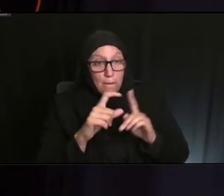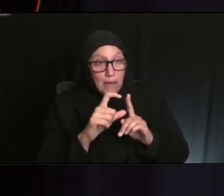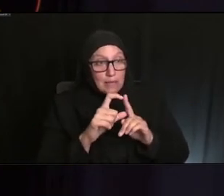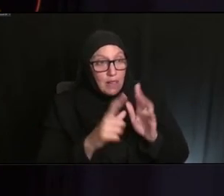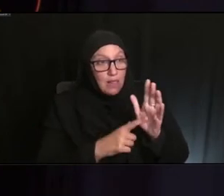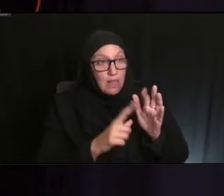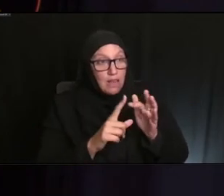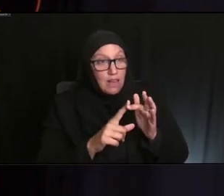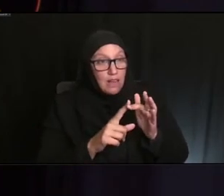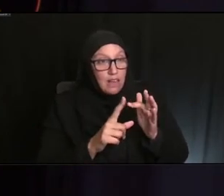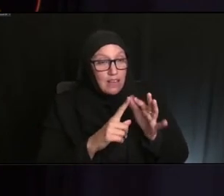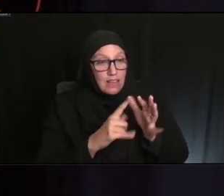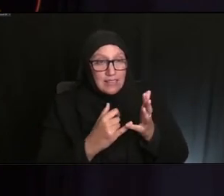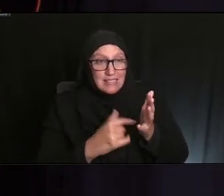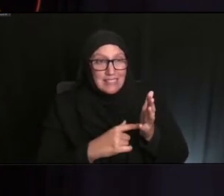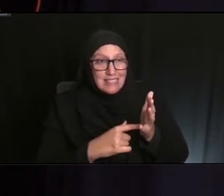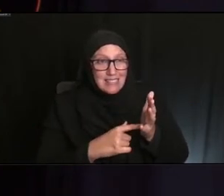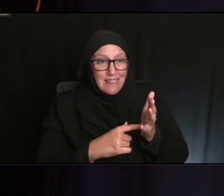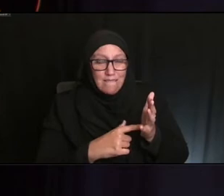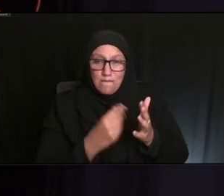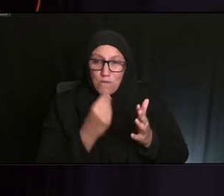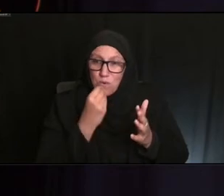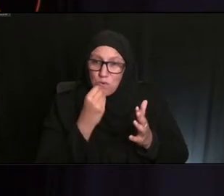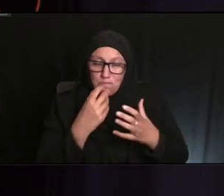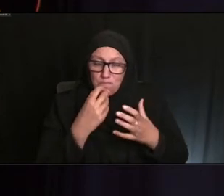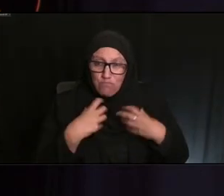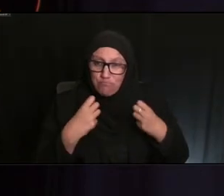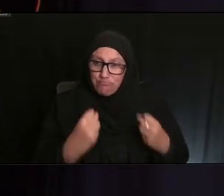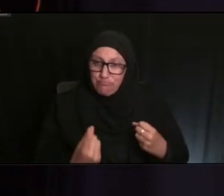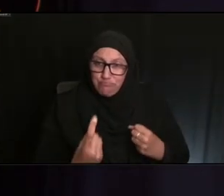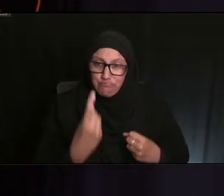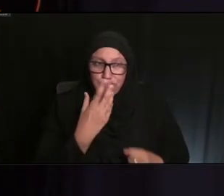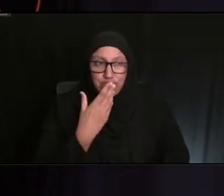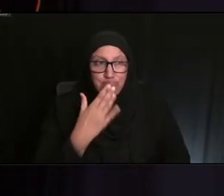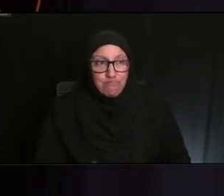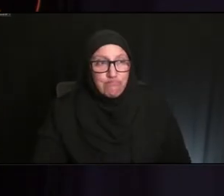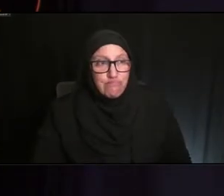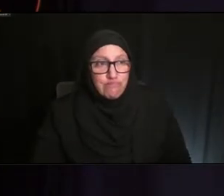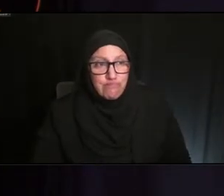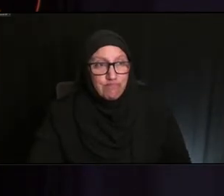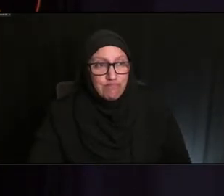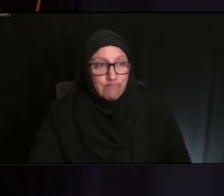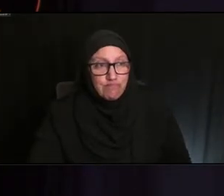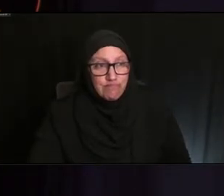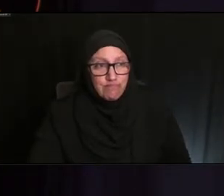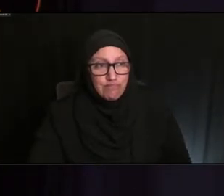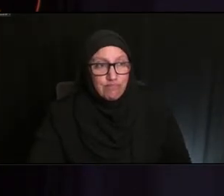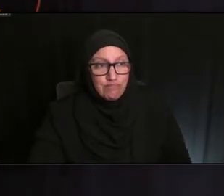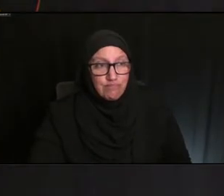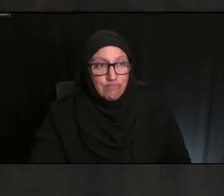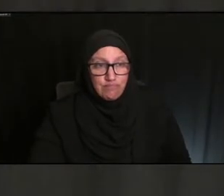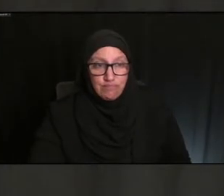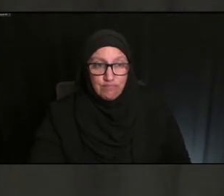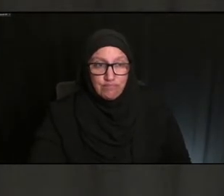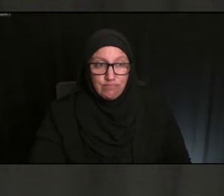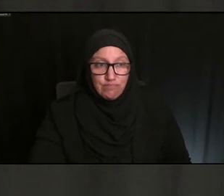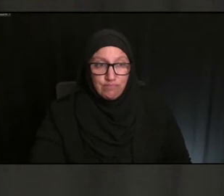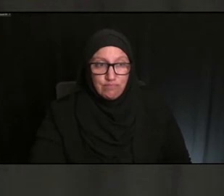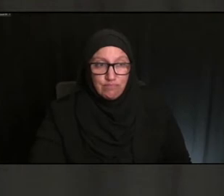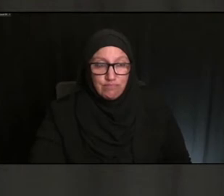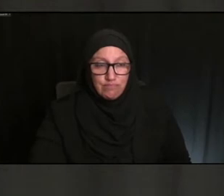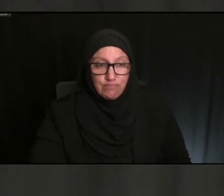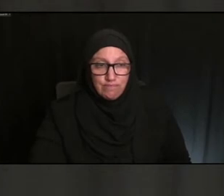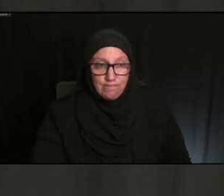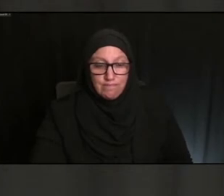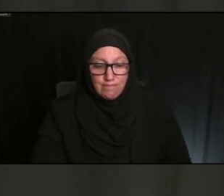price. So the Imam says to him, he says, "Kam andana min at-ta'am?" How much food do we have? You know, because